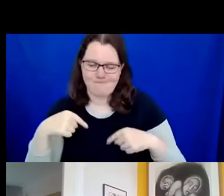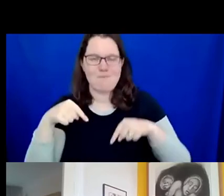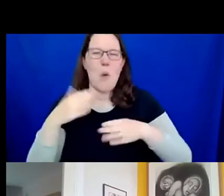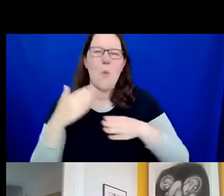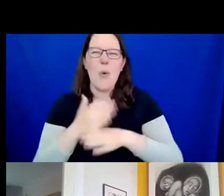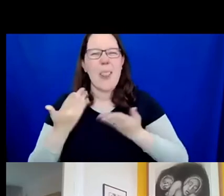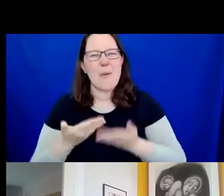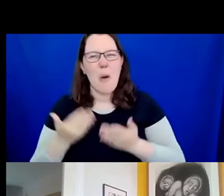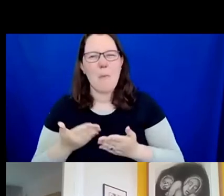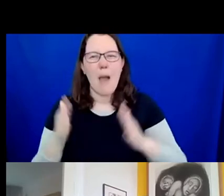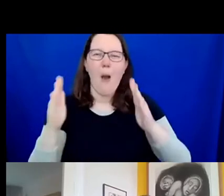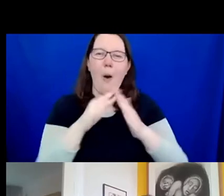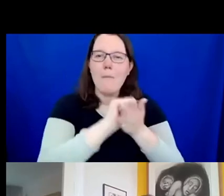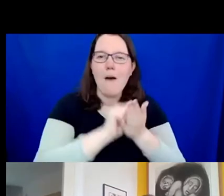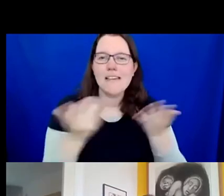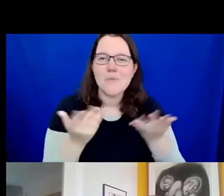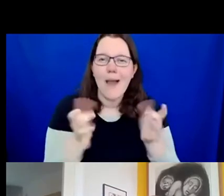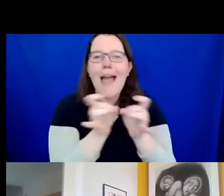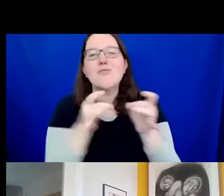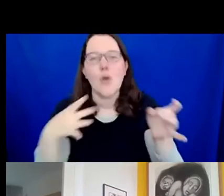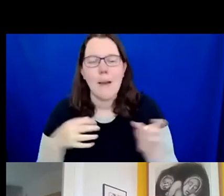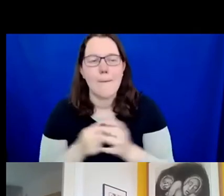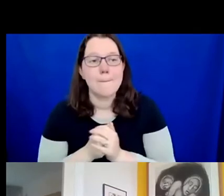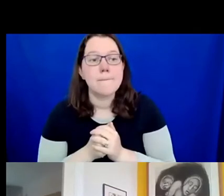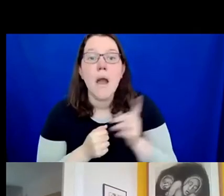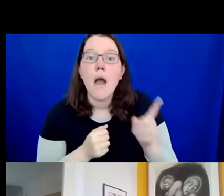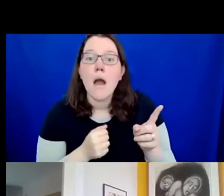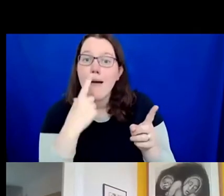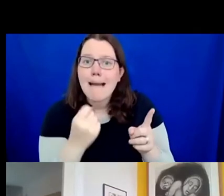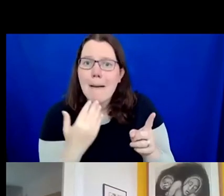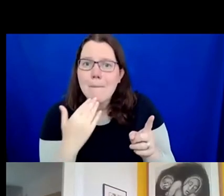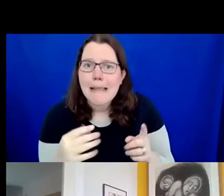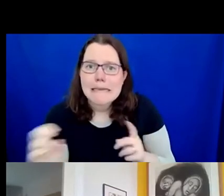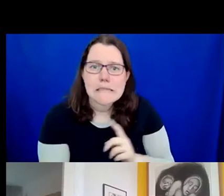my home office in Nottingham. Could I have the slides up, please, Jo?